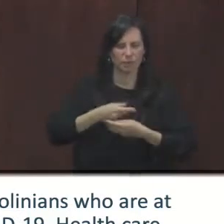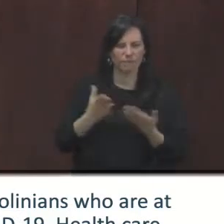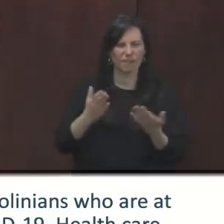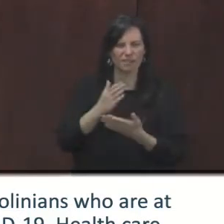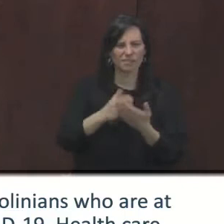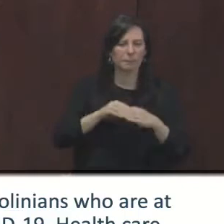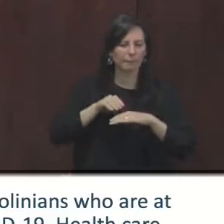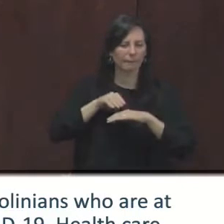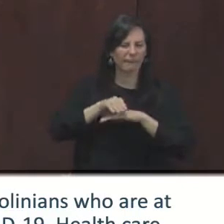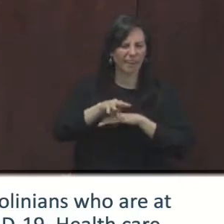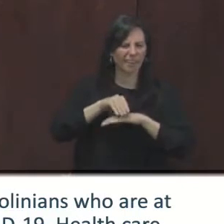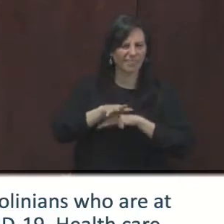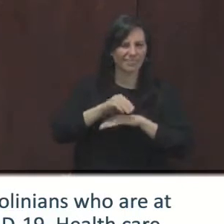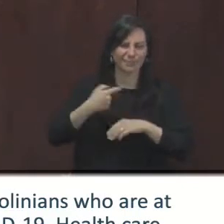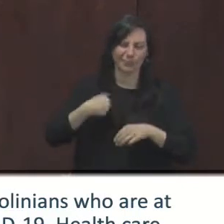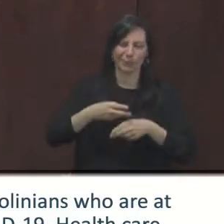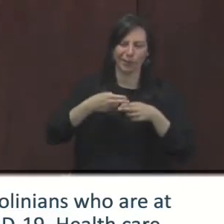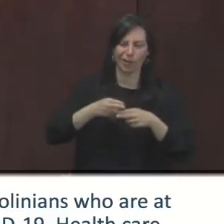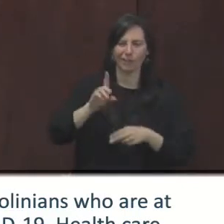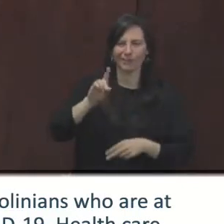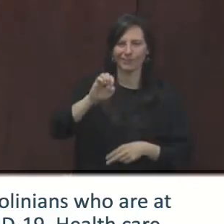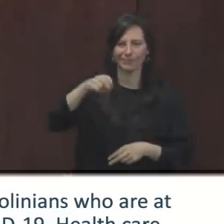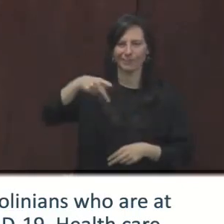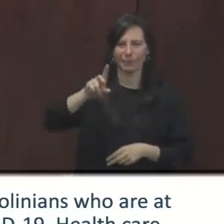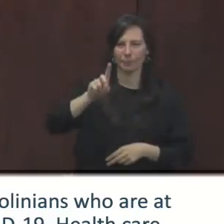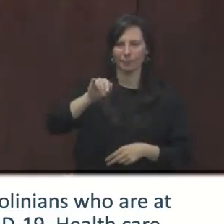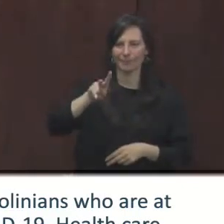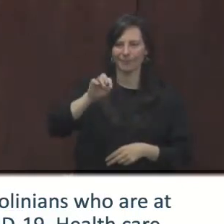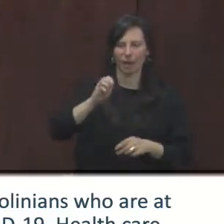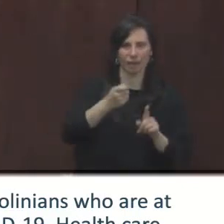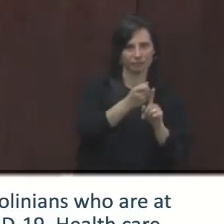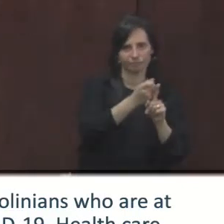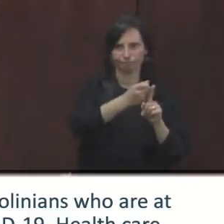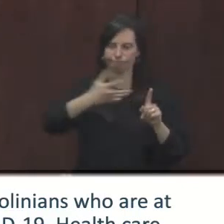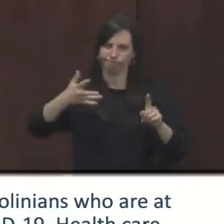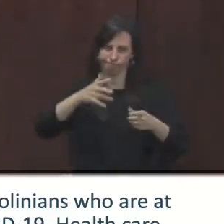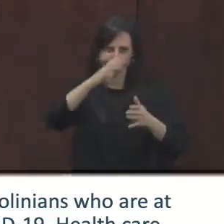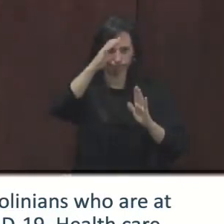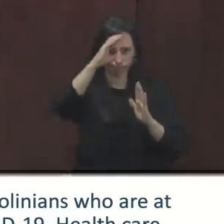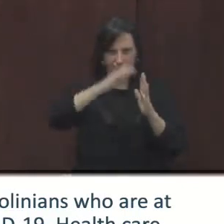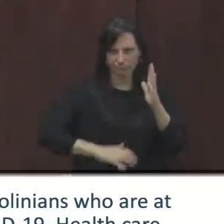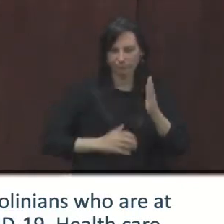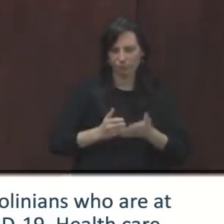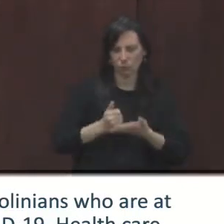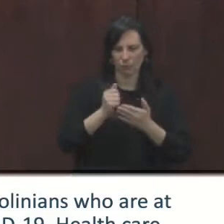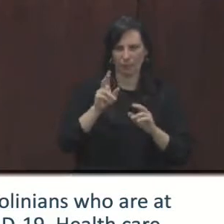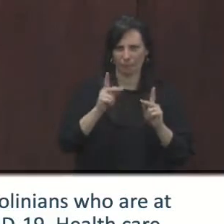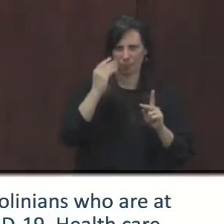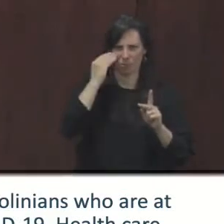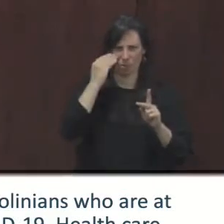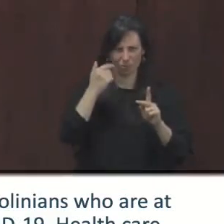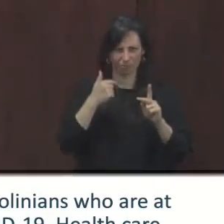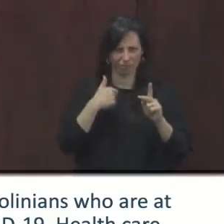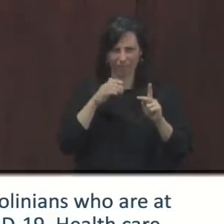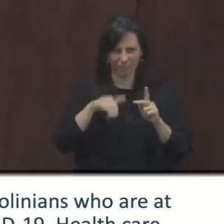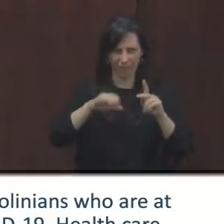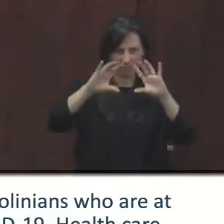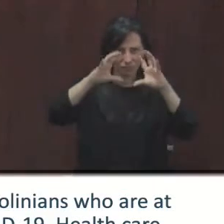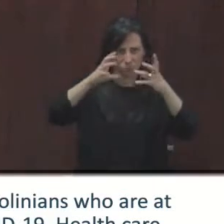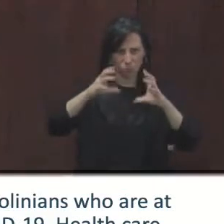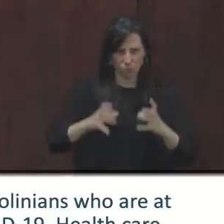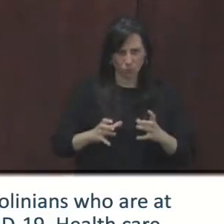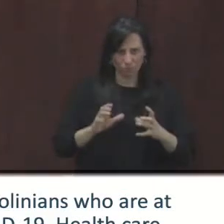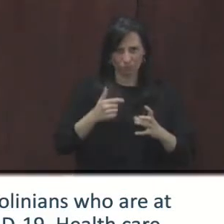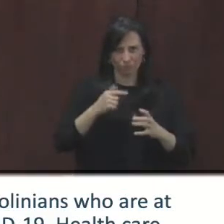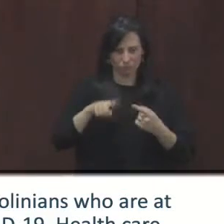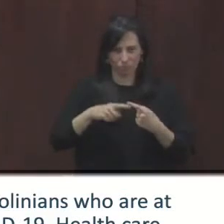deeper dive, is what we're calling it, to help folks understand where they fall in these vaccination prioritizations. I won't go